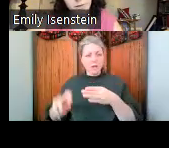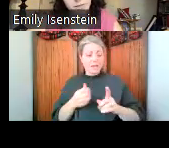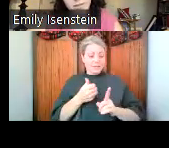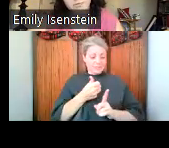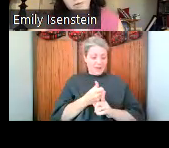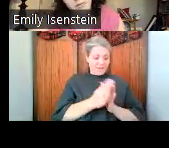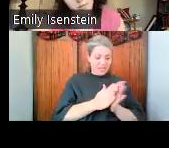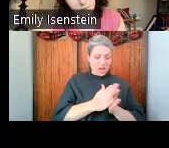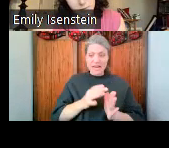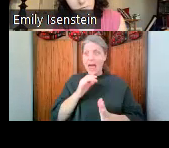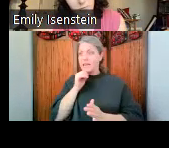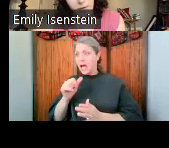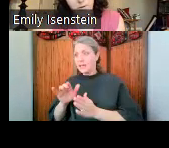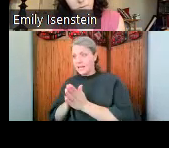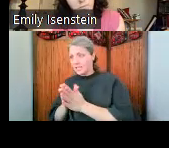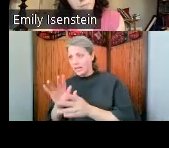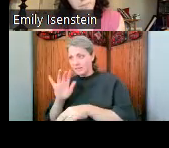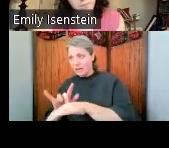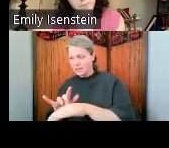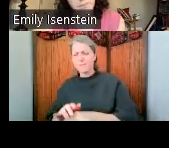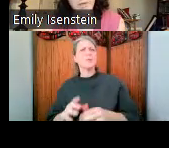So finally, why does this research matter?